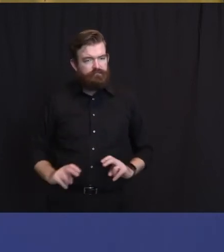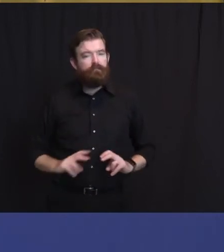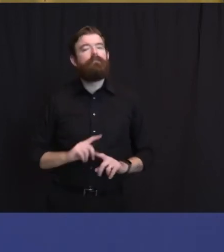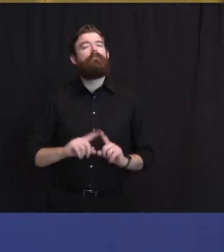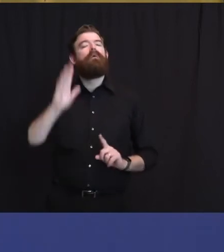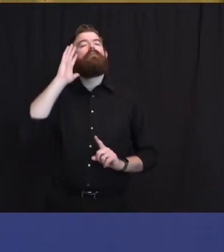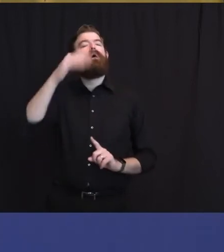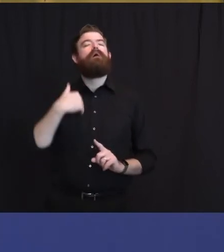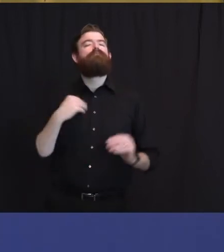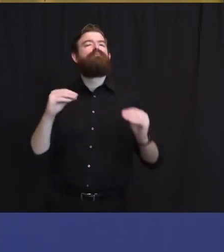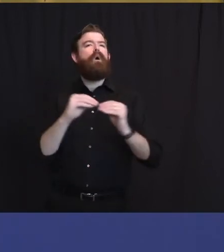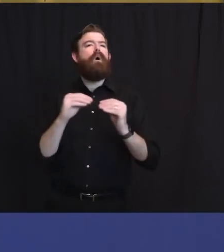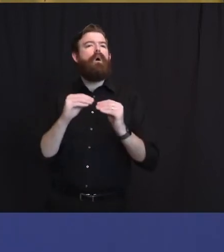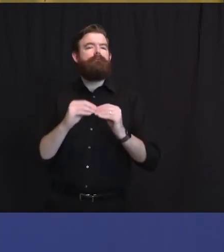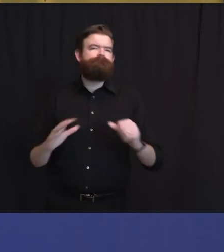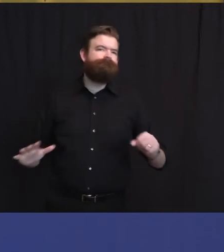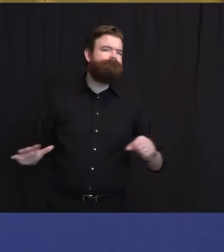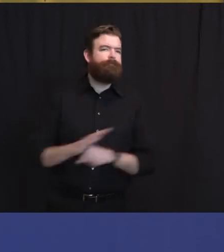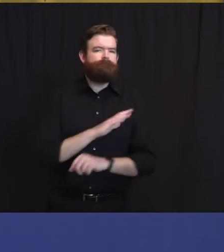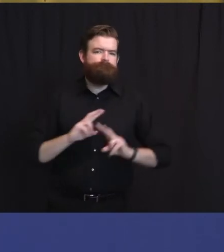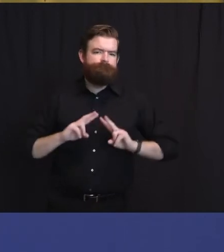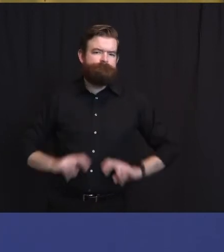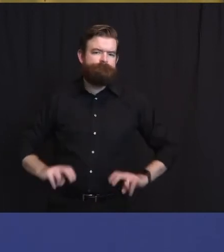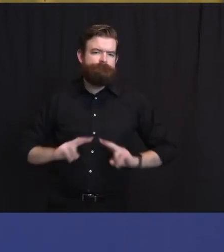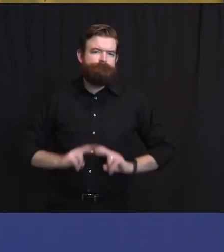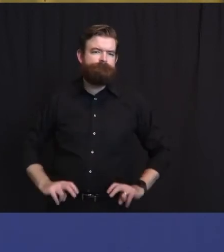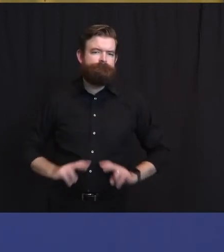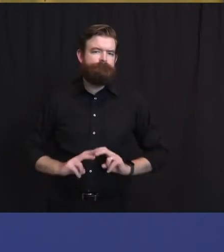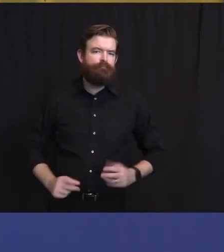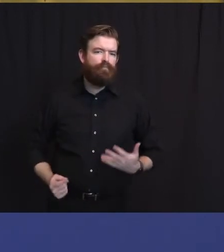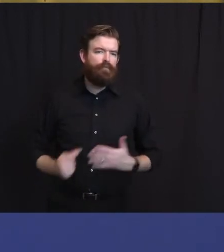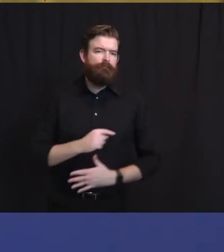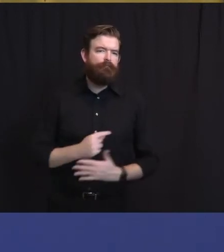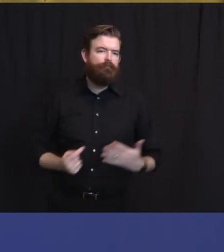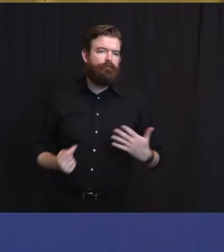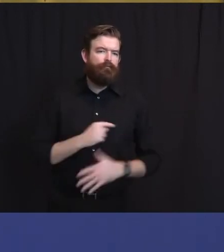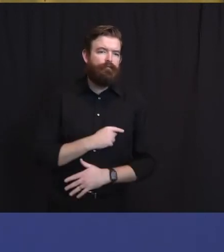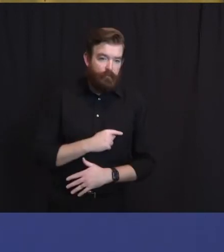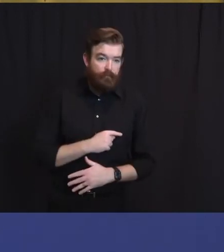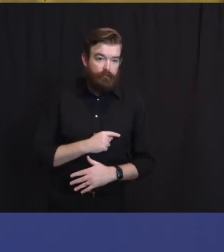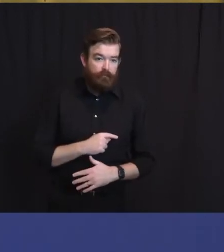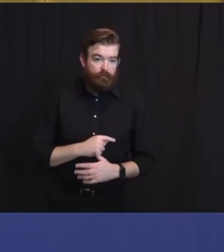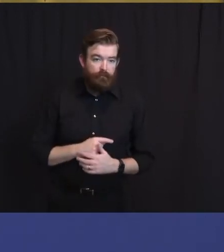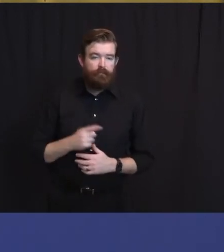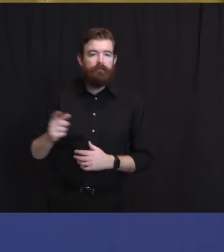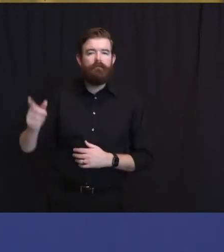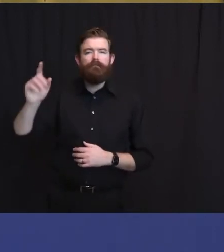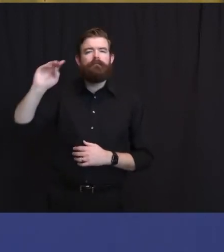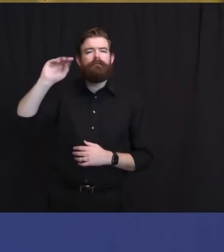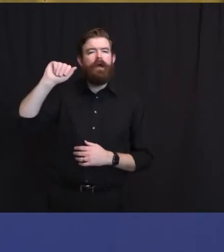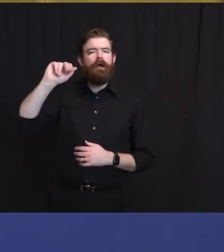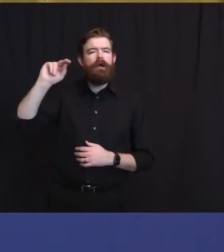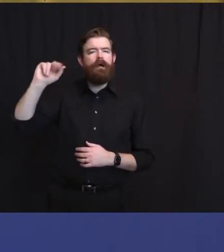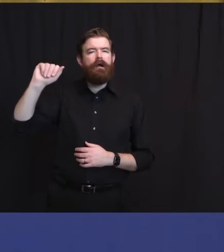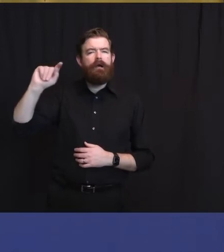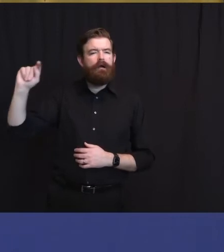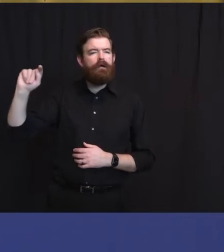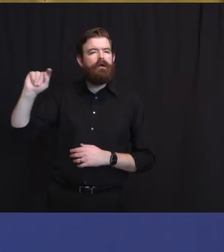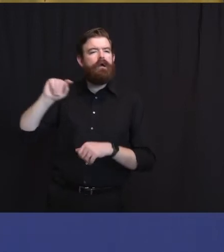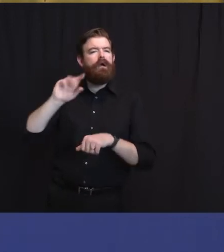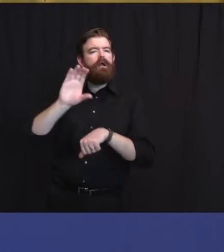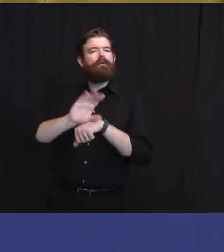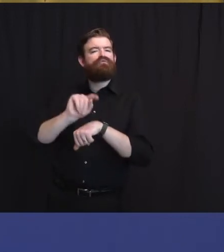what Judy did with the Manat firm to come in on long-term care and hold up a brutal mirror that no other state was willing to do the extent to which we